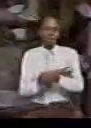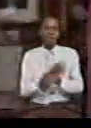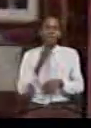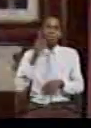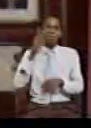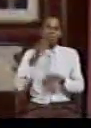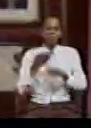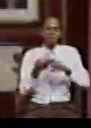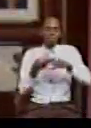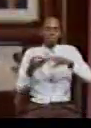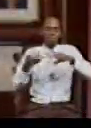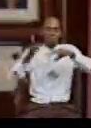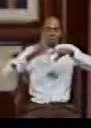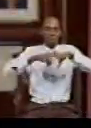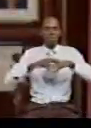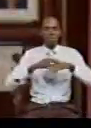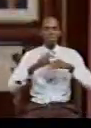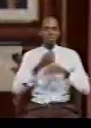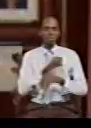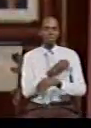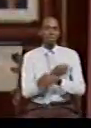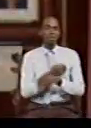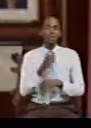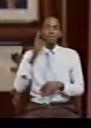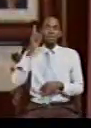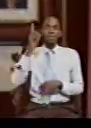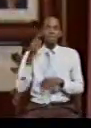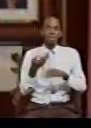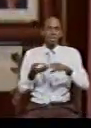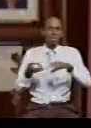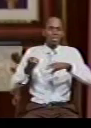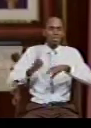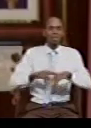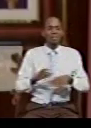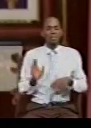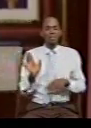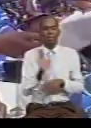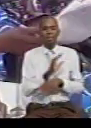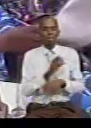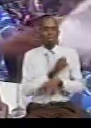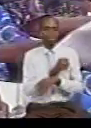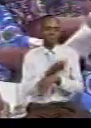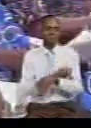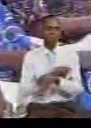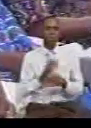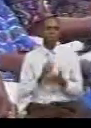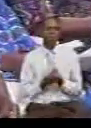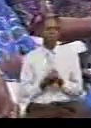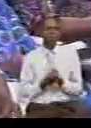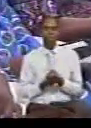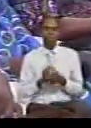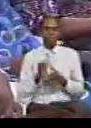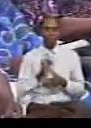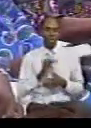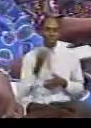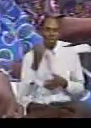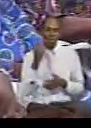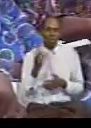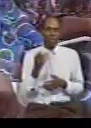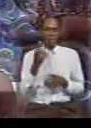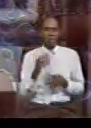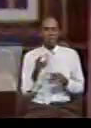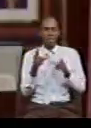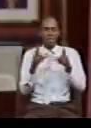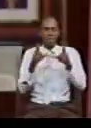increaseth strength. He increaseth strength. I see the level of your